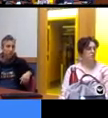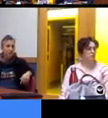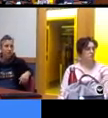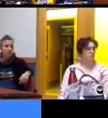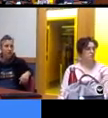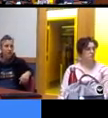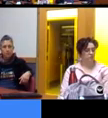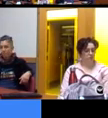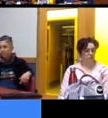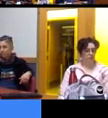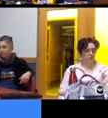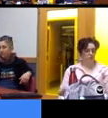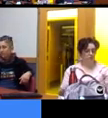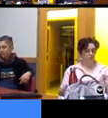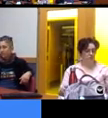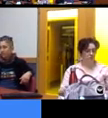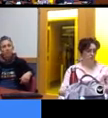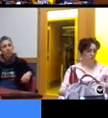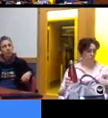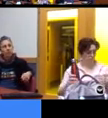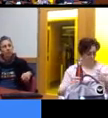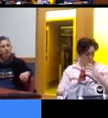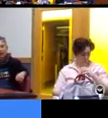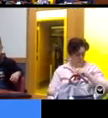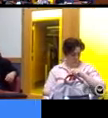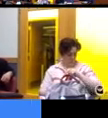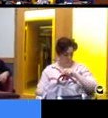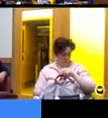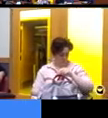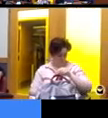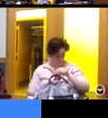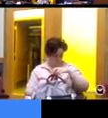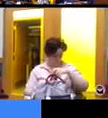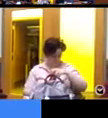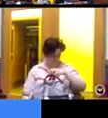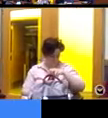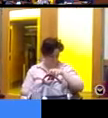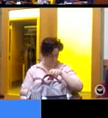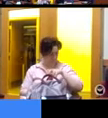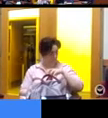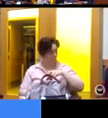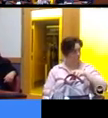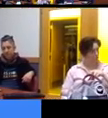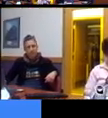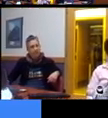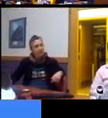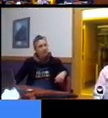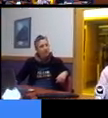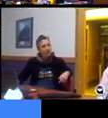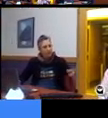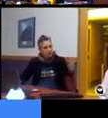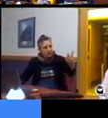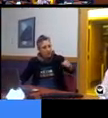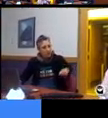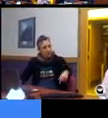deliver trauma-informed care. And then the before, during, and after roadmap is something that I'll elaborate on a